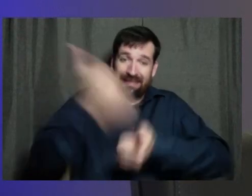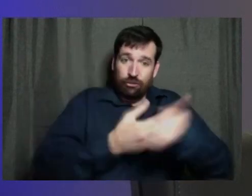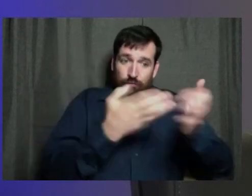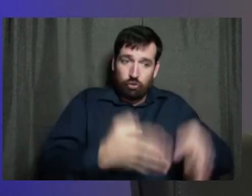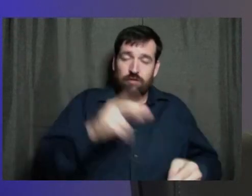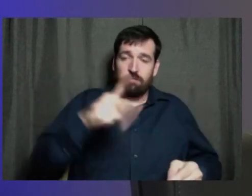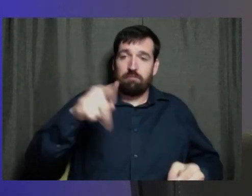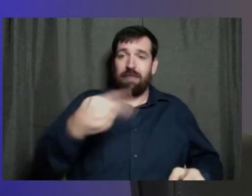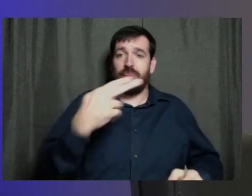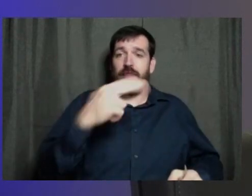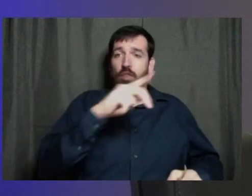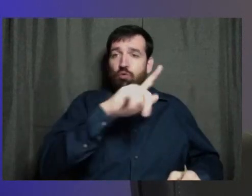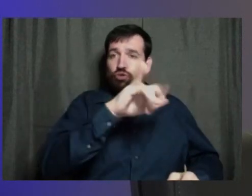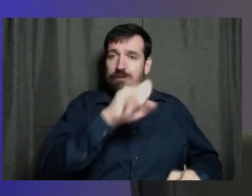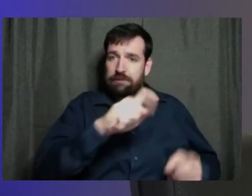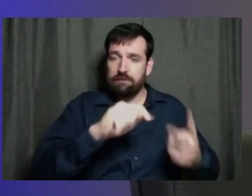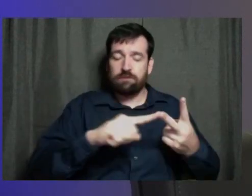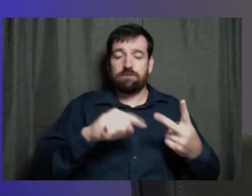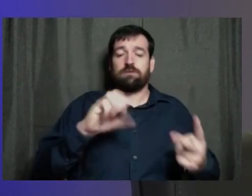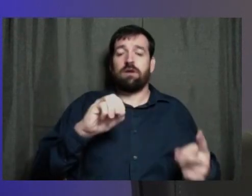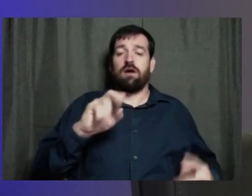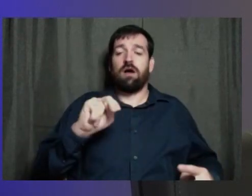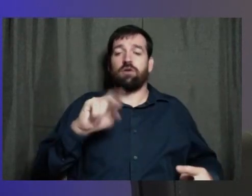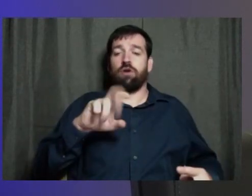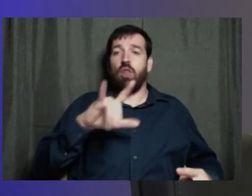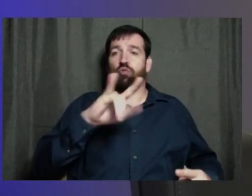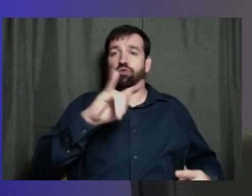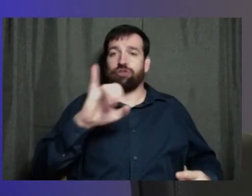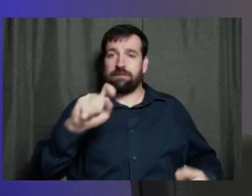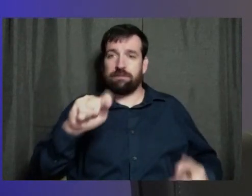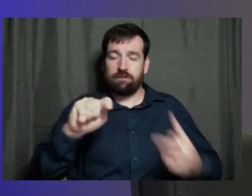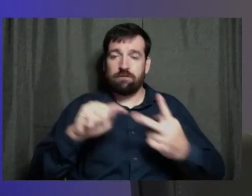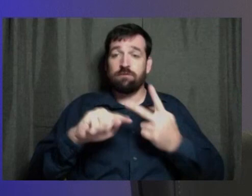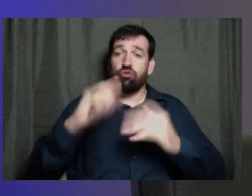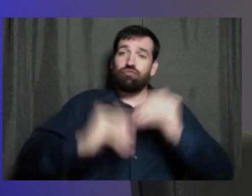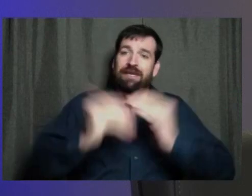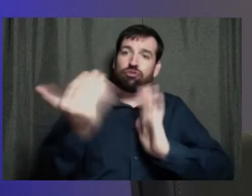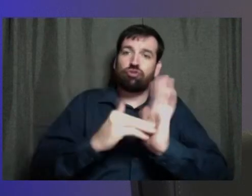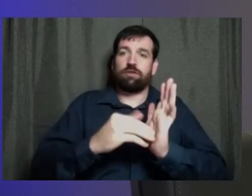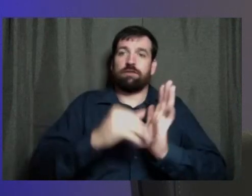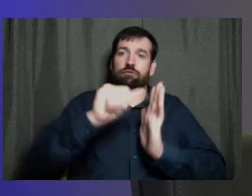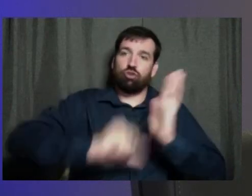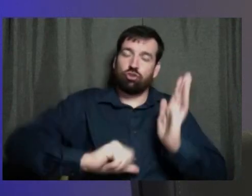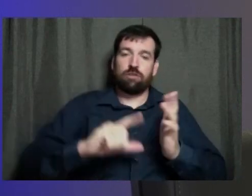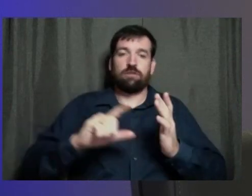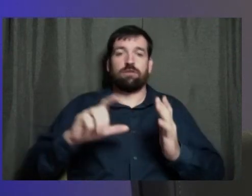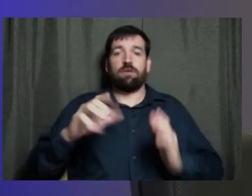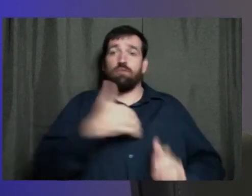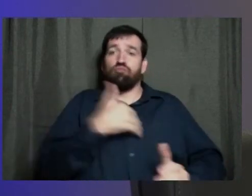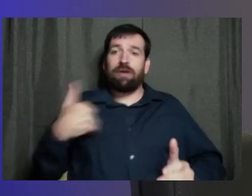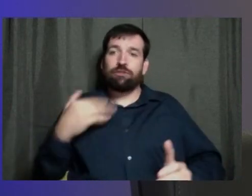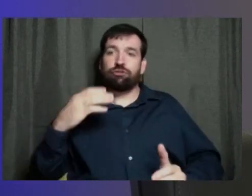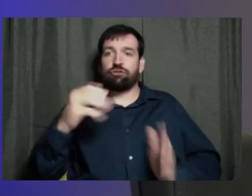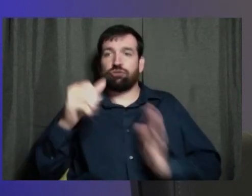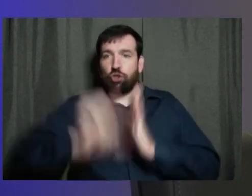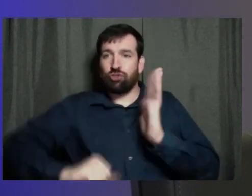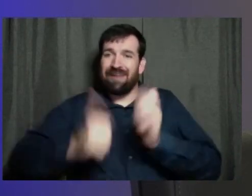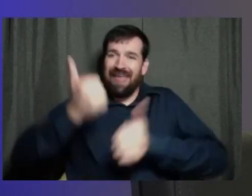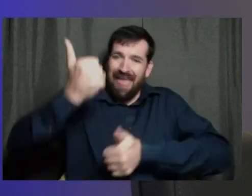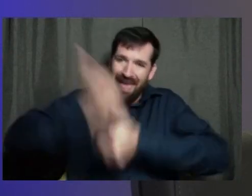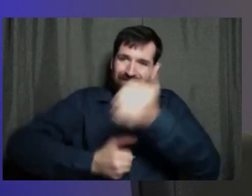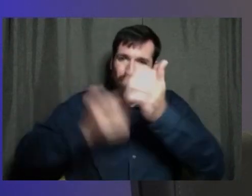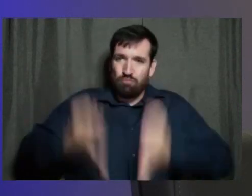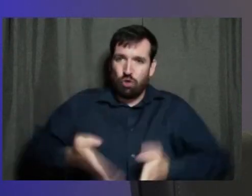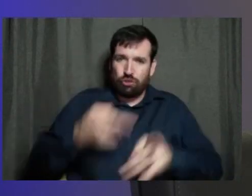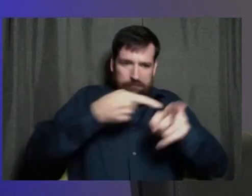the oncologist to the reconstructive surgeon to the radiation oncologist to the breast surgeon, everyone has specialized and dedicated